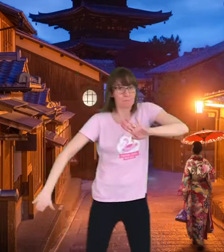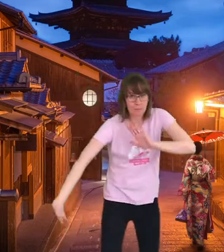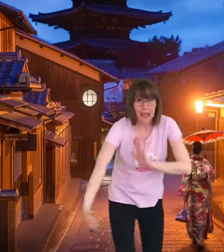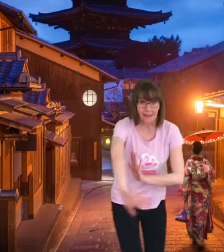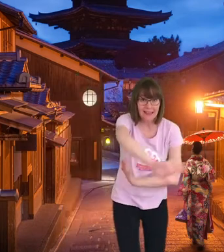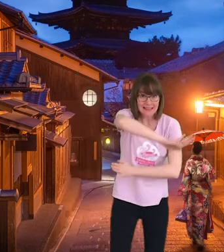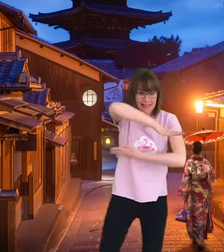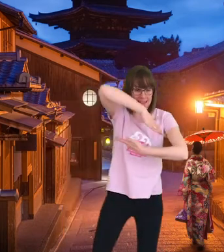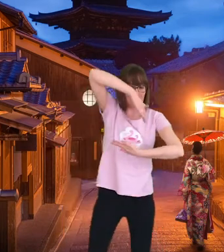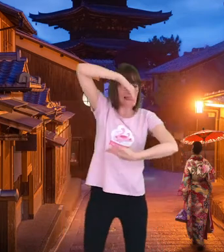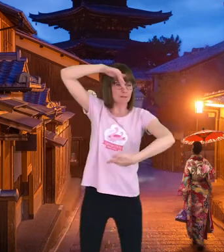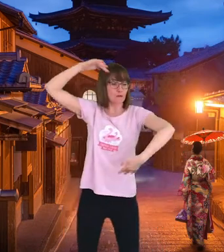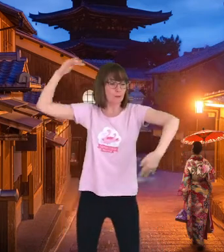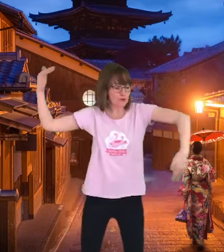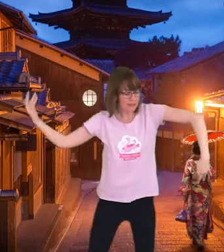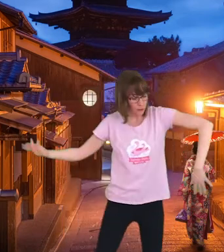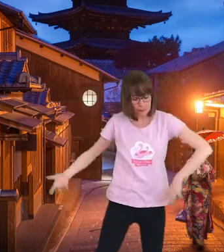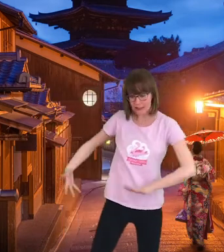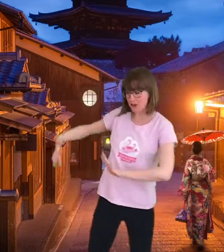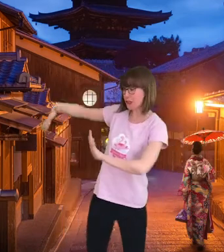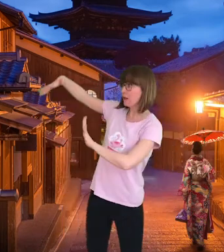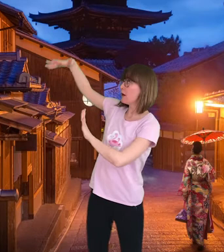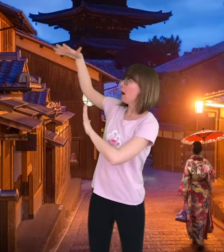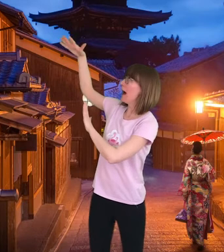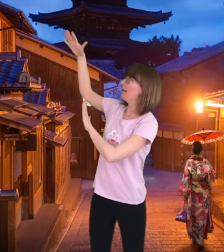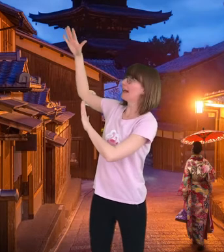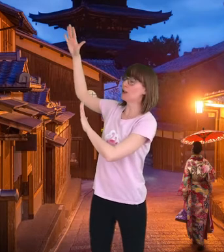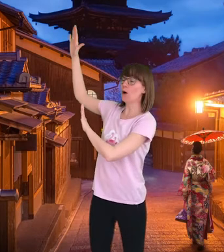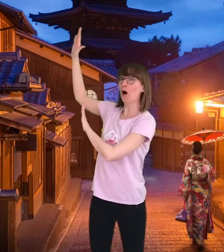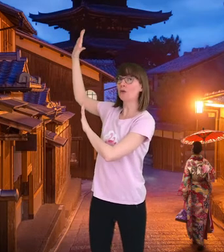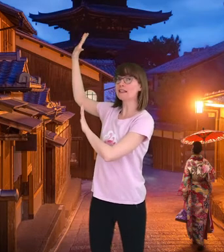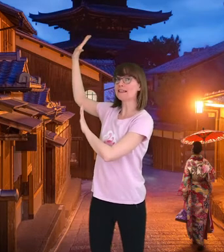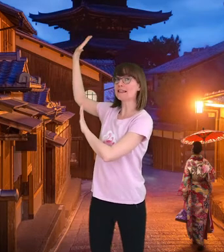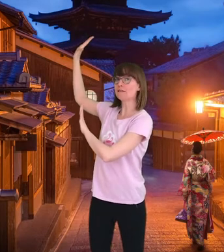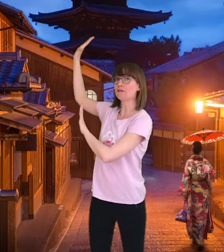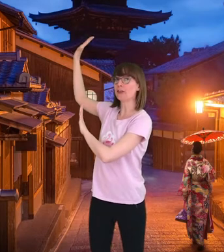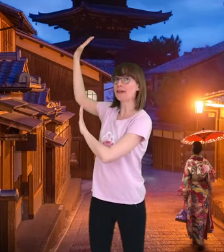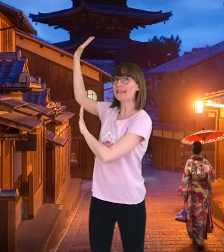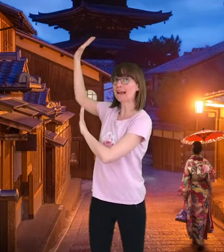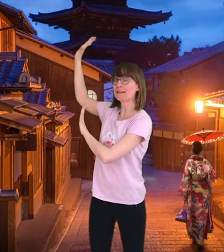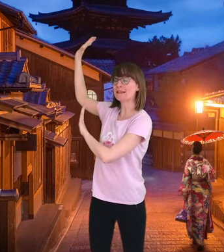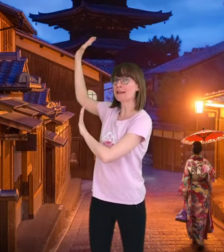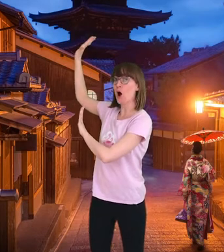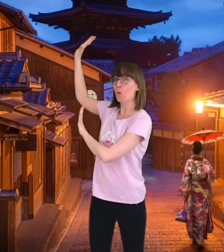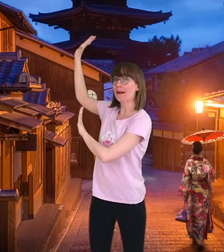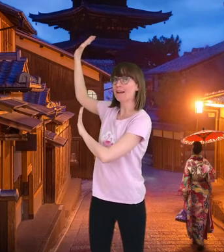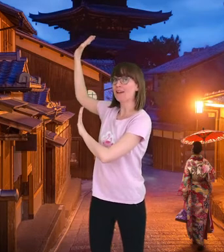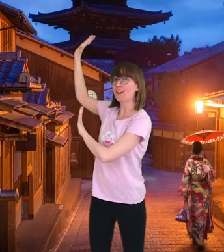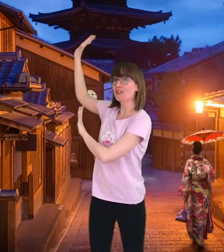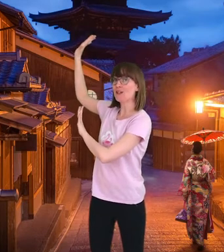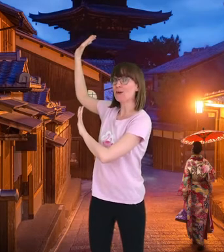moving, and then let's see. Let's move our bodies into a position, and then can you hold it still for 3 seconds?